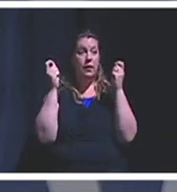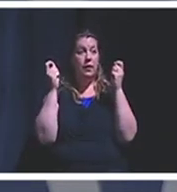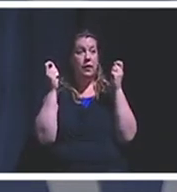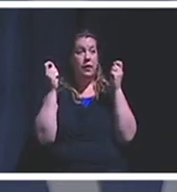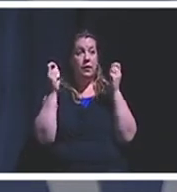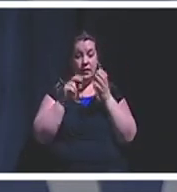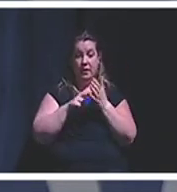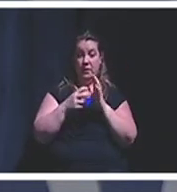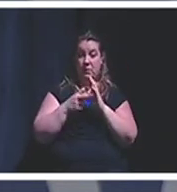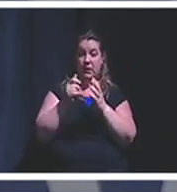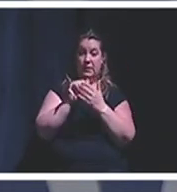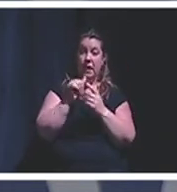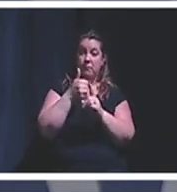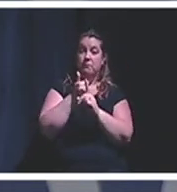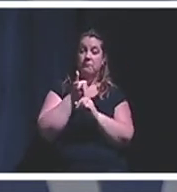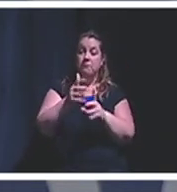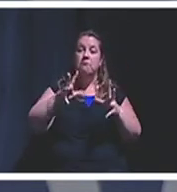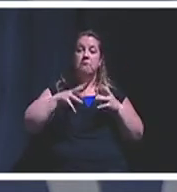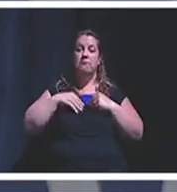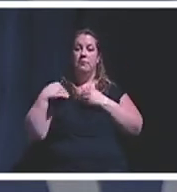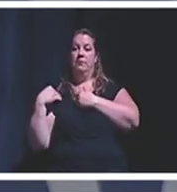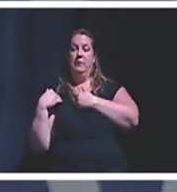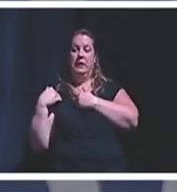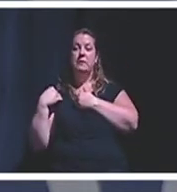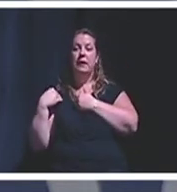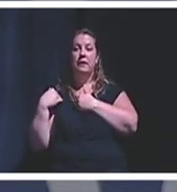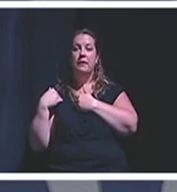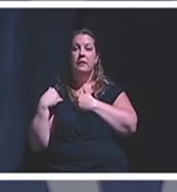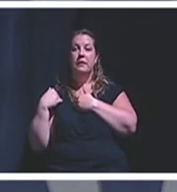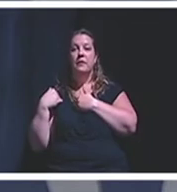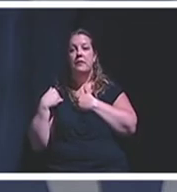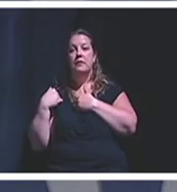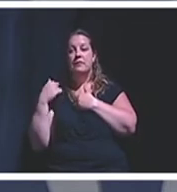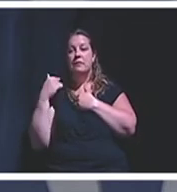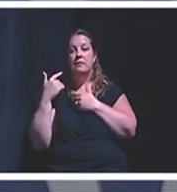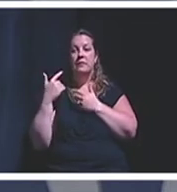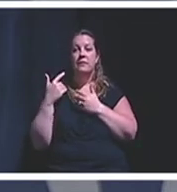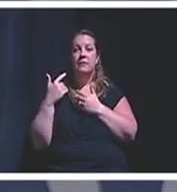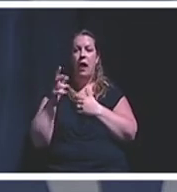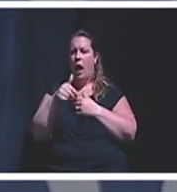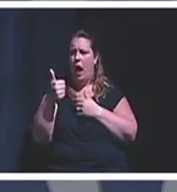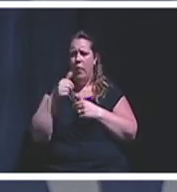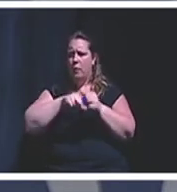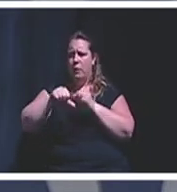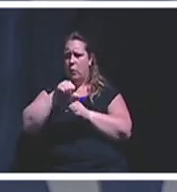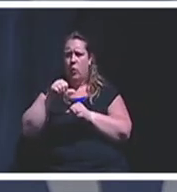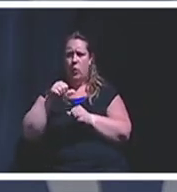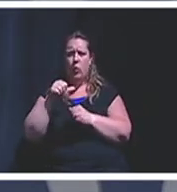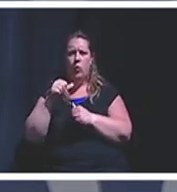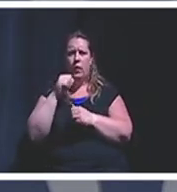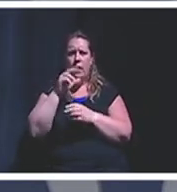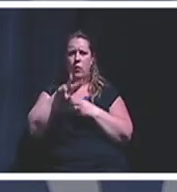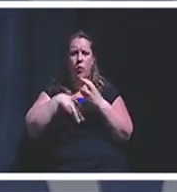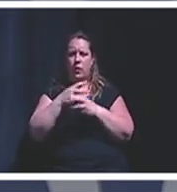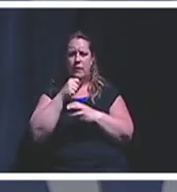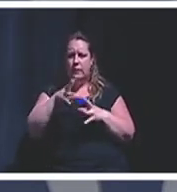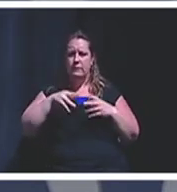taken on a responsibility above the rest of society. As a